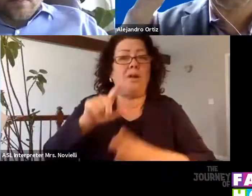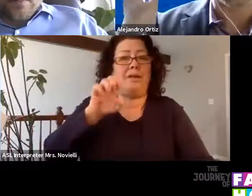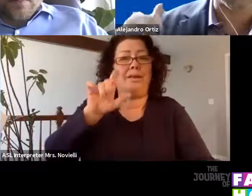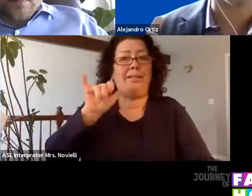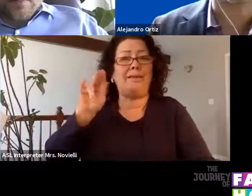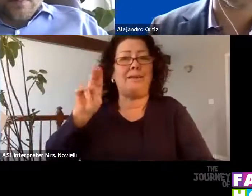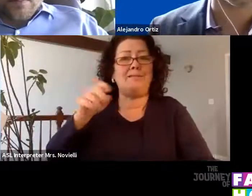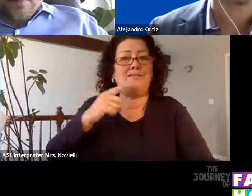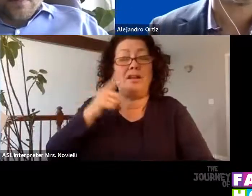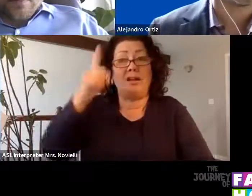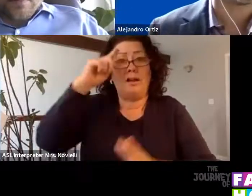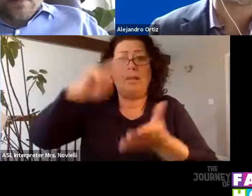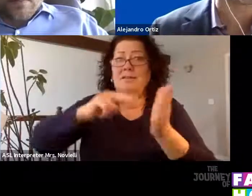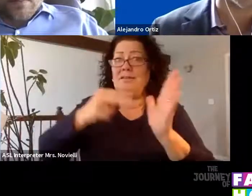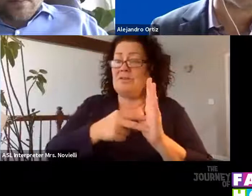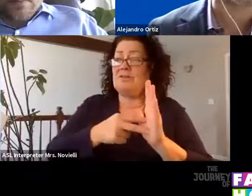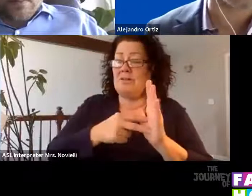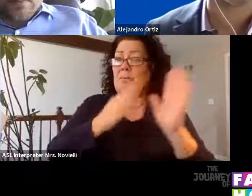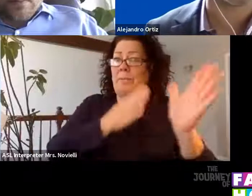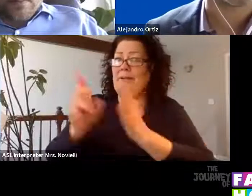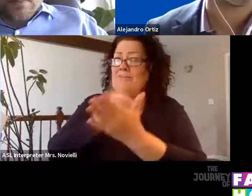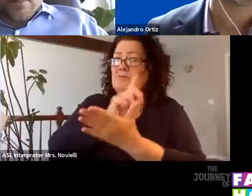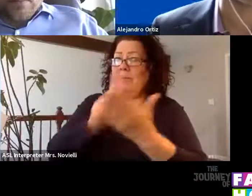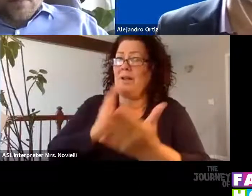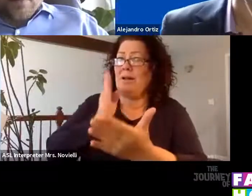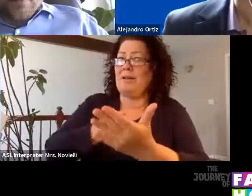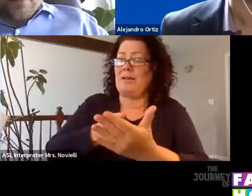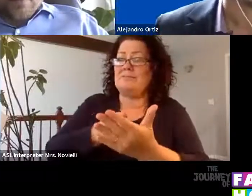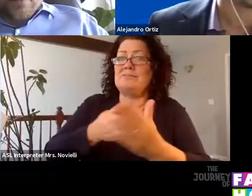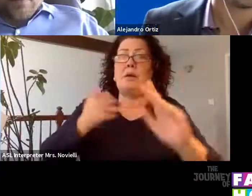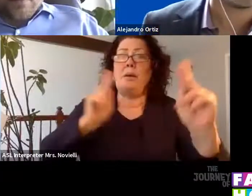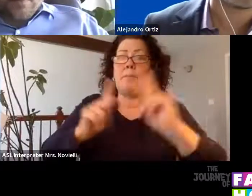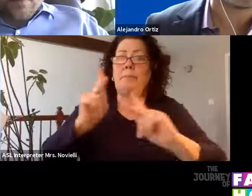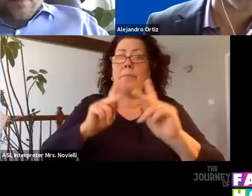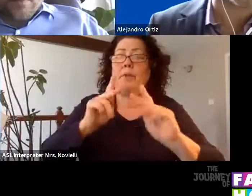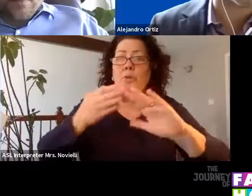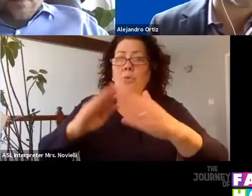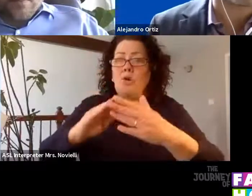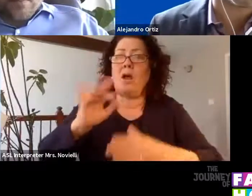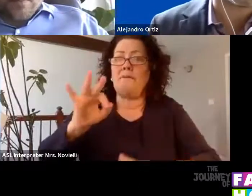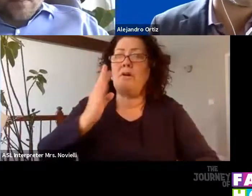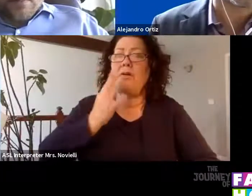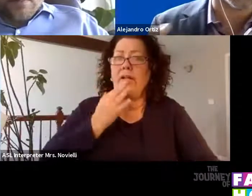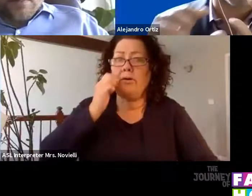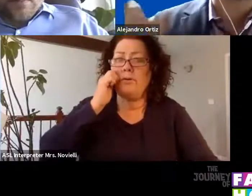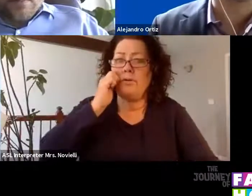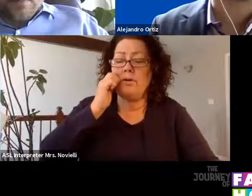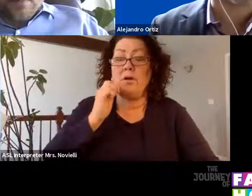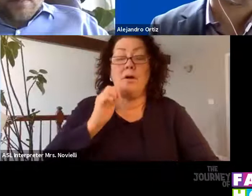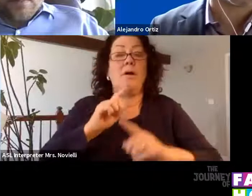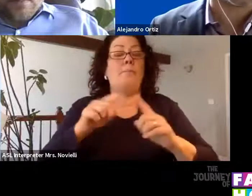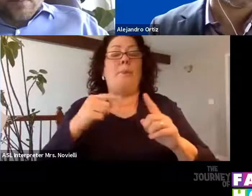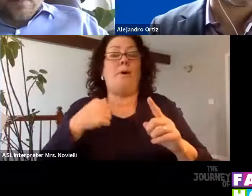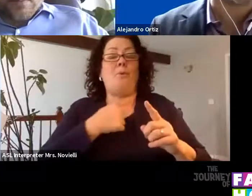terms of intentionally discriminating against communities of color. But one of the theories that we're bringing is a